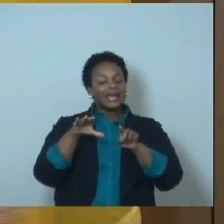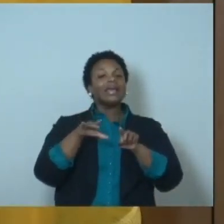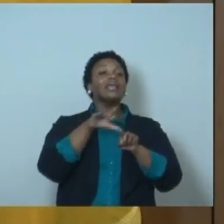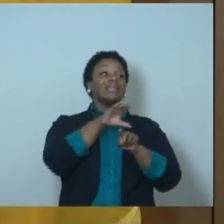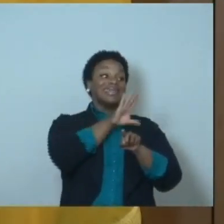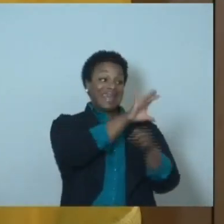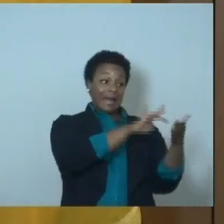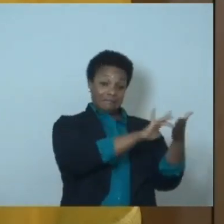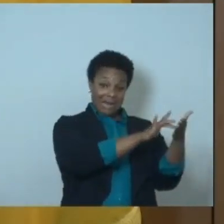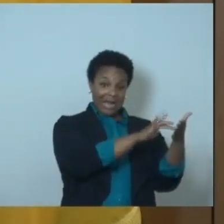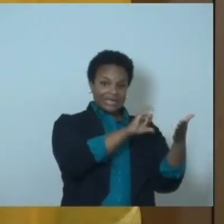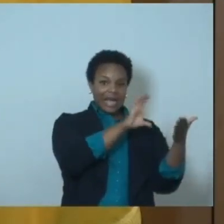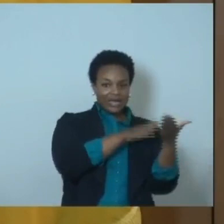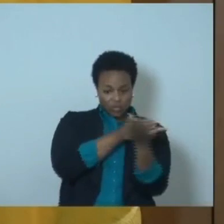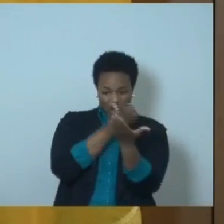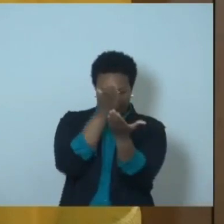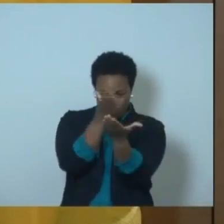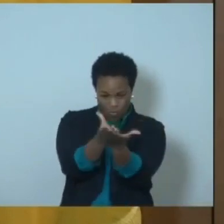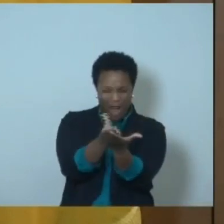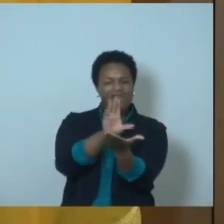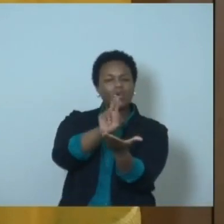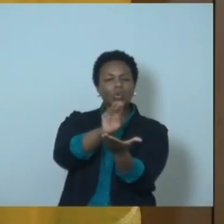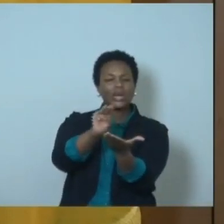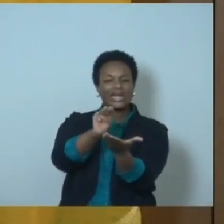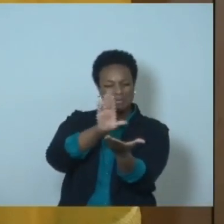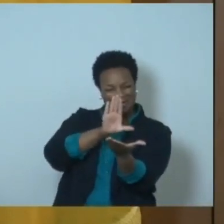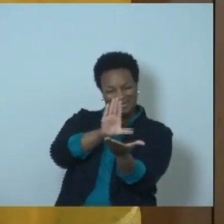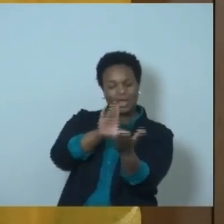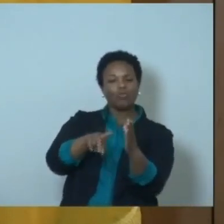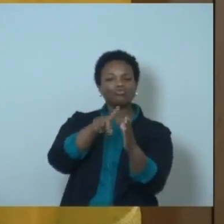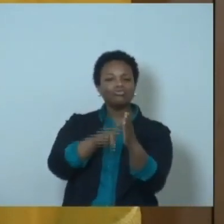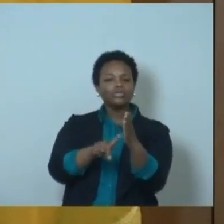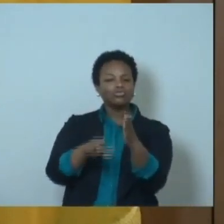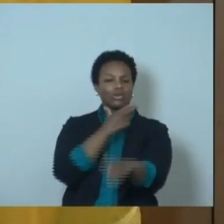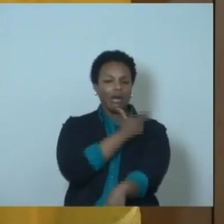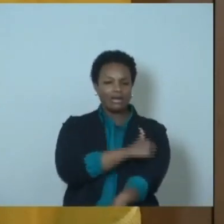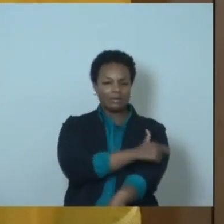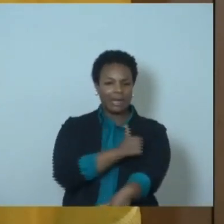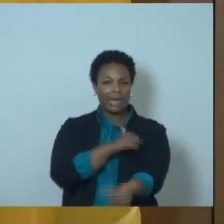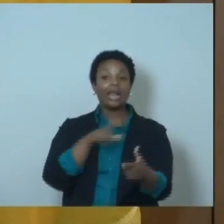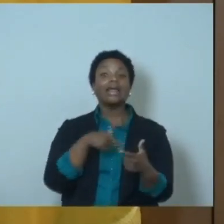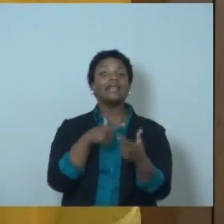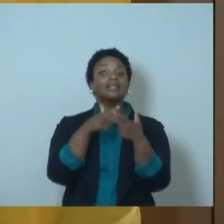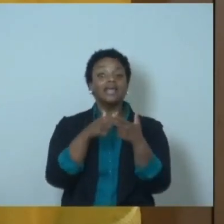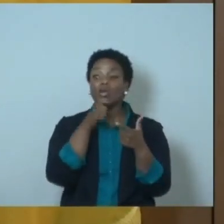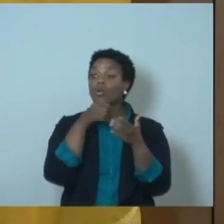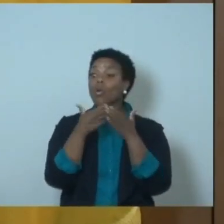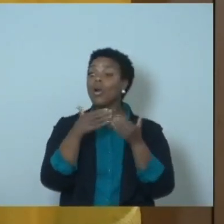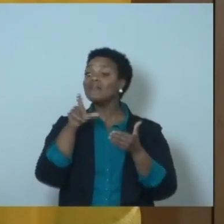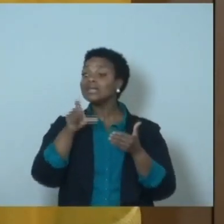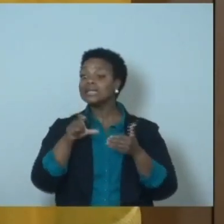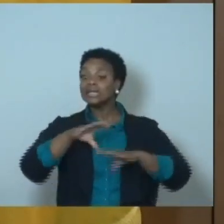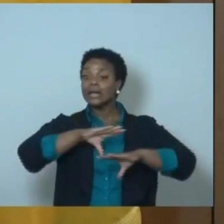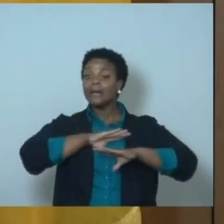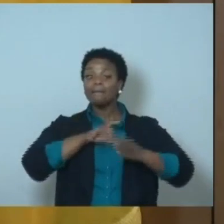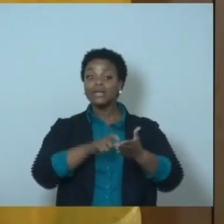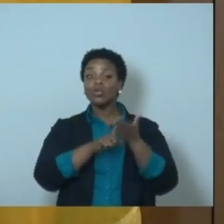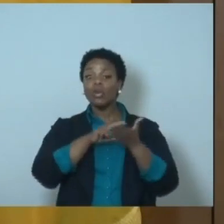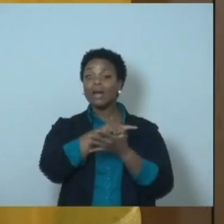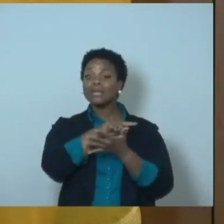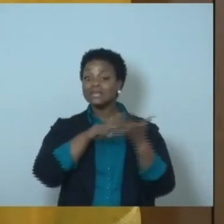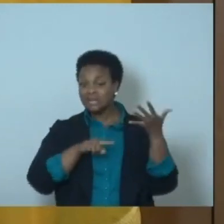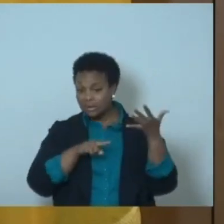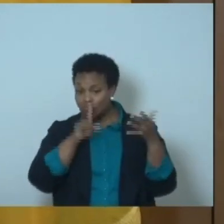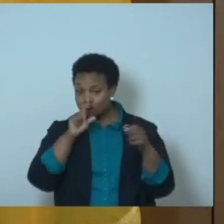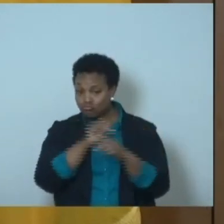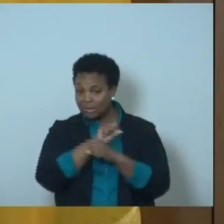UNM, and then we distribute it out to make sure that patients who meet the criteria and who can benefit